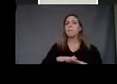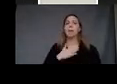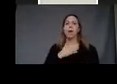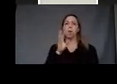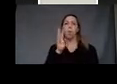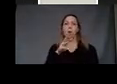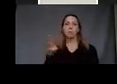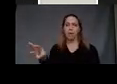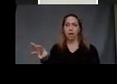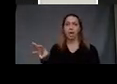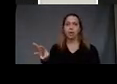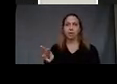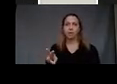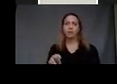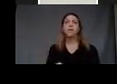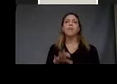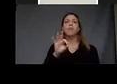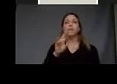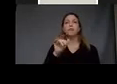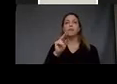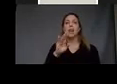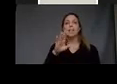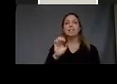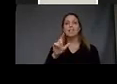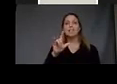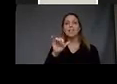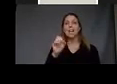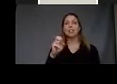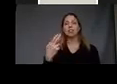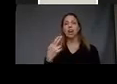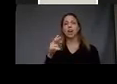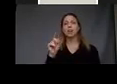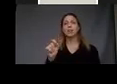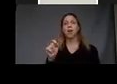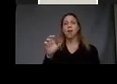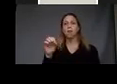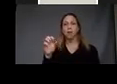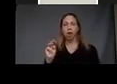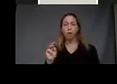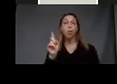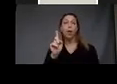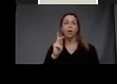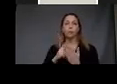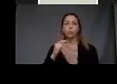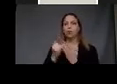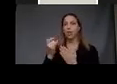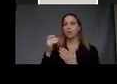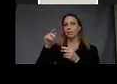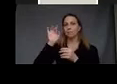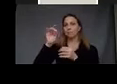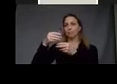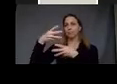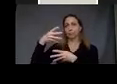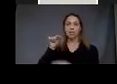francieleysheck.com in the, um, project section. So now, these paintings